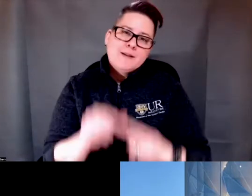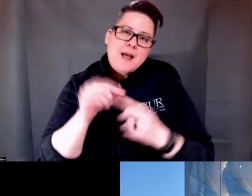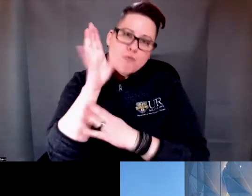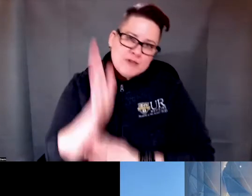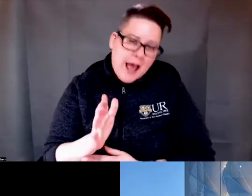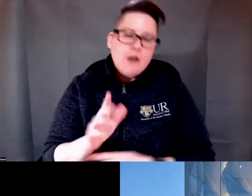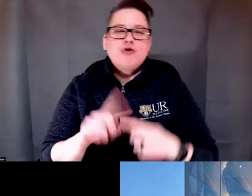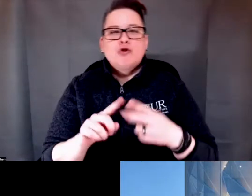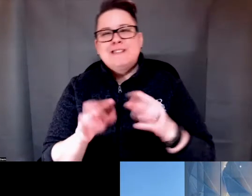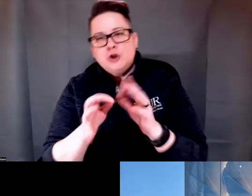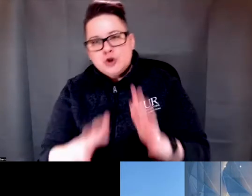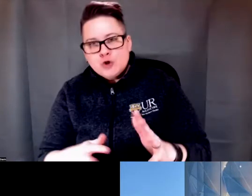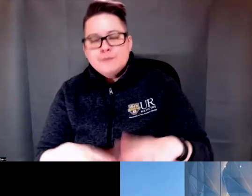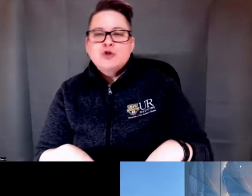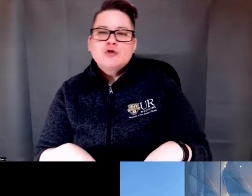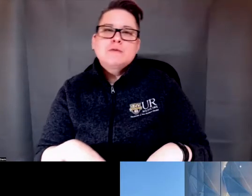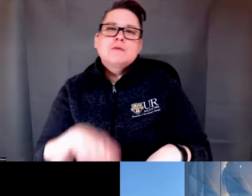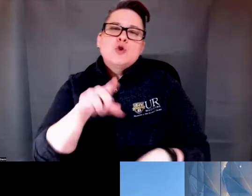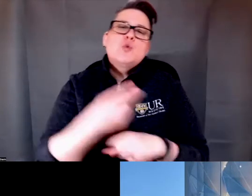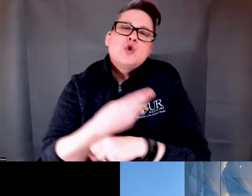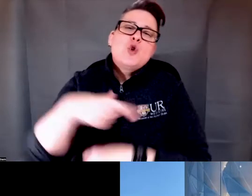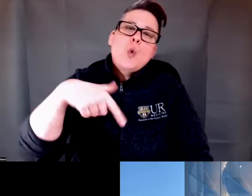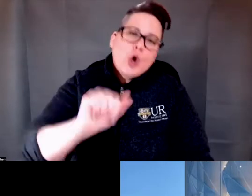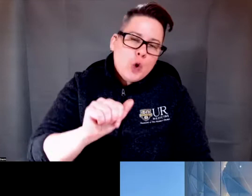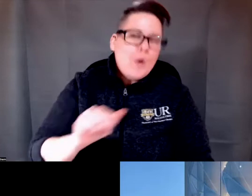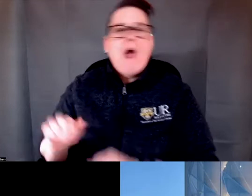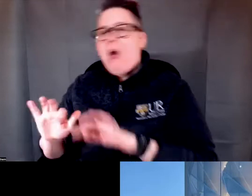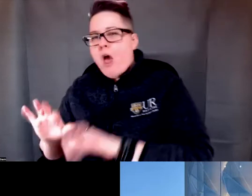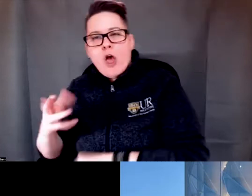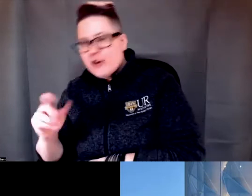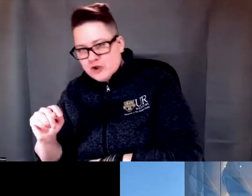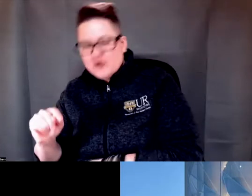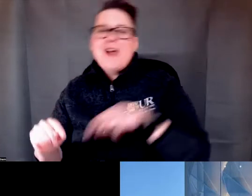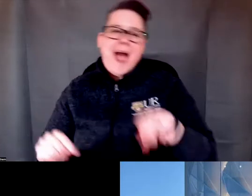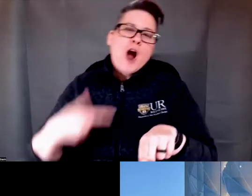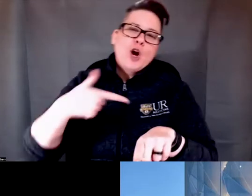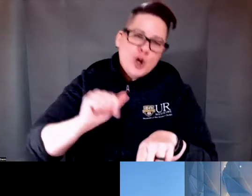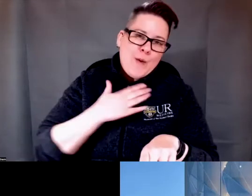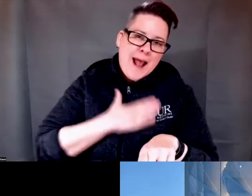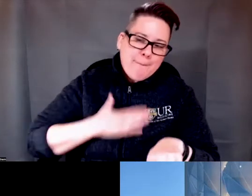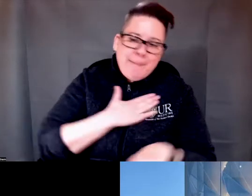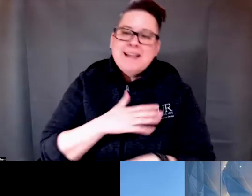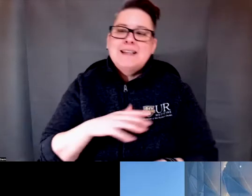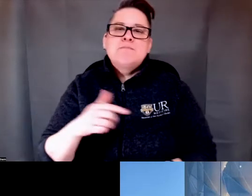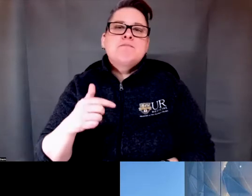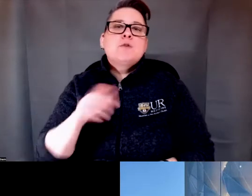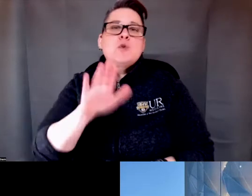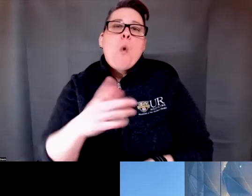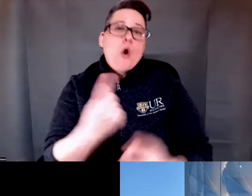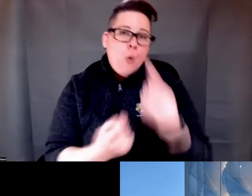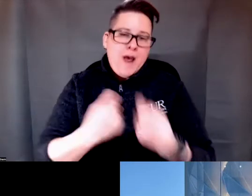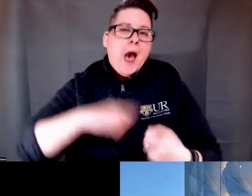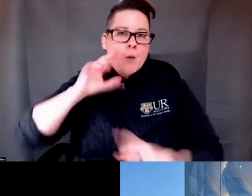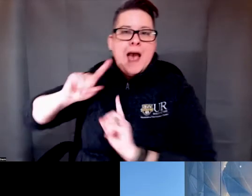presenters, interpreters. Use your Q&As related to questions rather than the chat box. And I'll ask your questions to